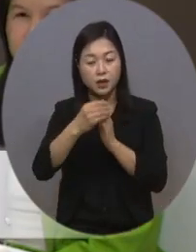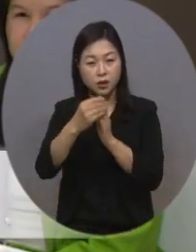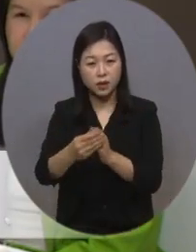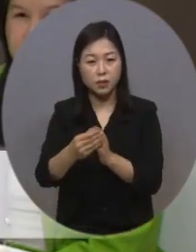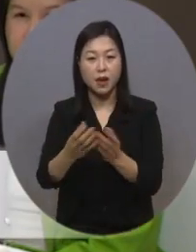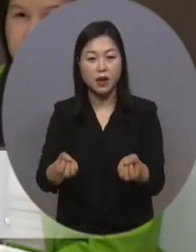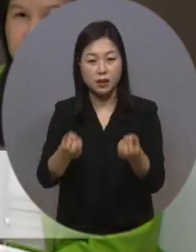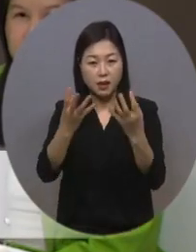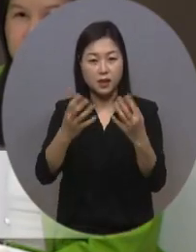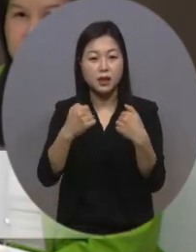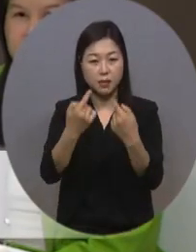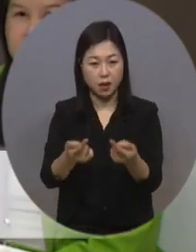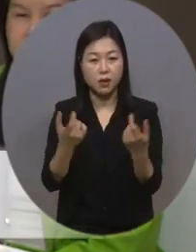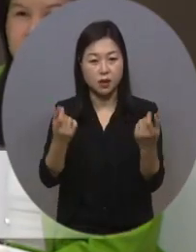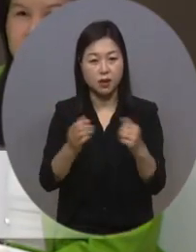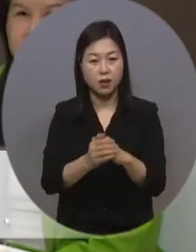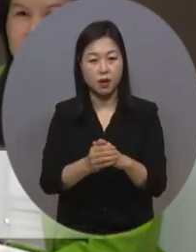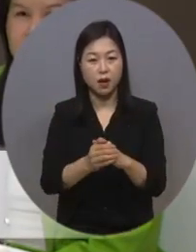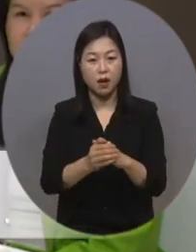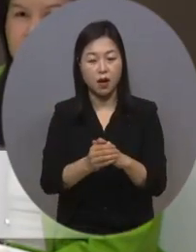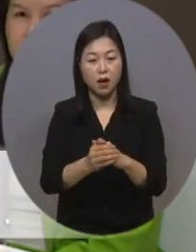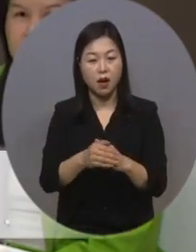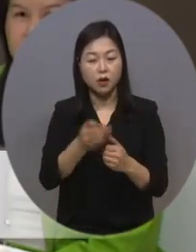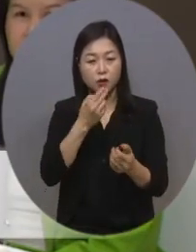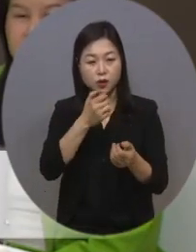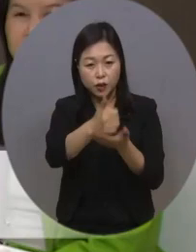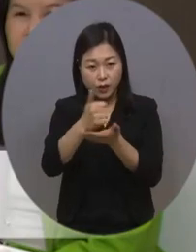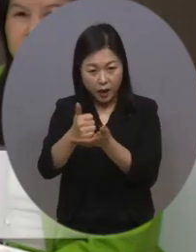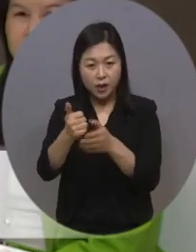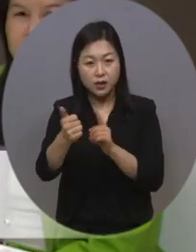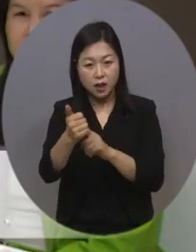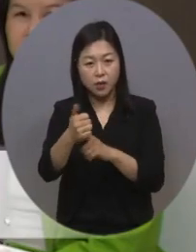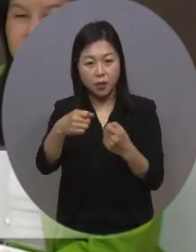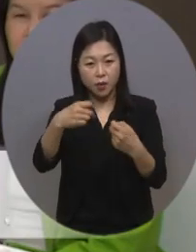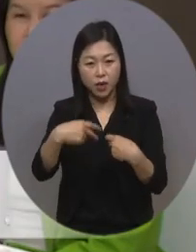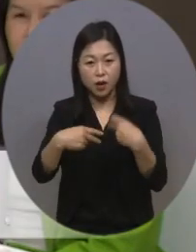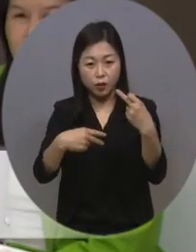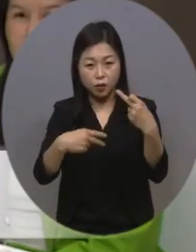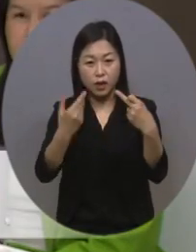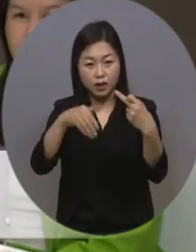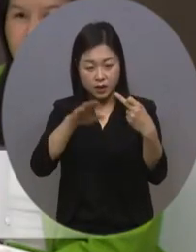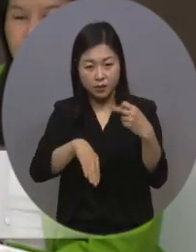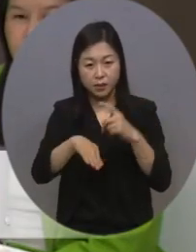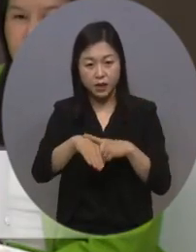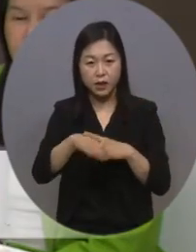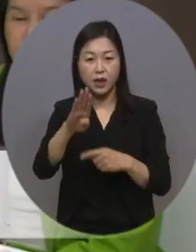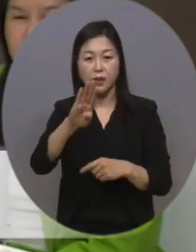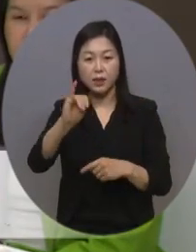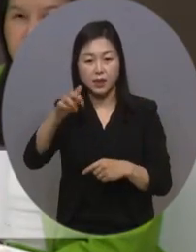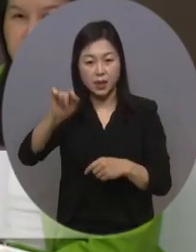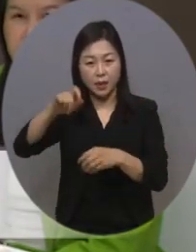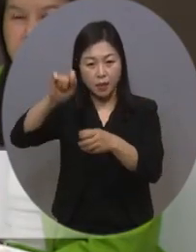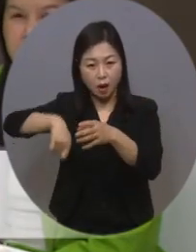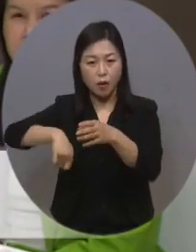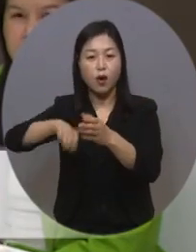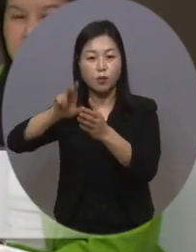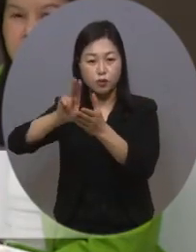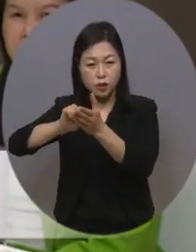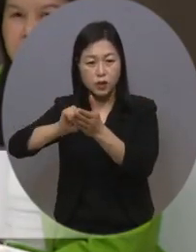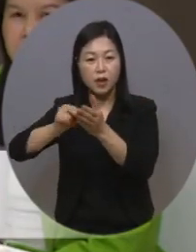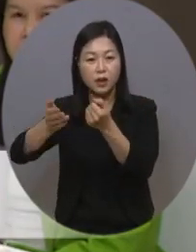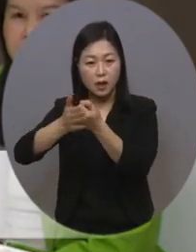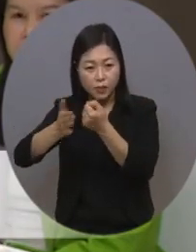me 12 participants, but Korean Embassy only gave us 5 participants to attend in this